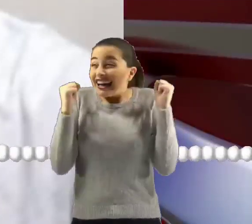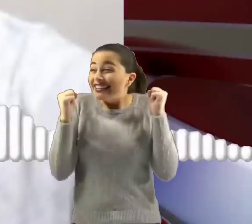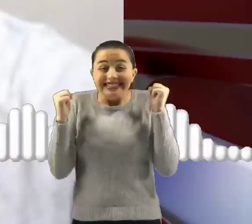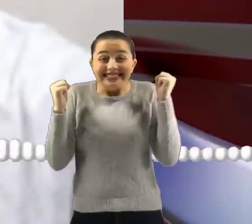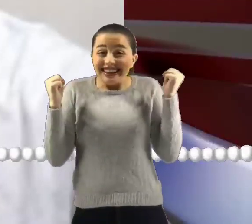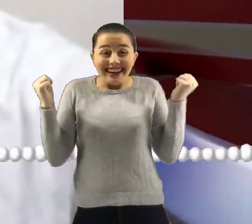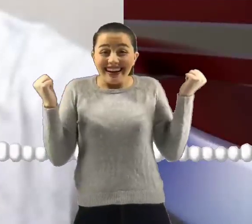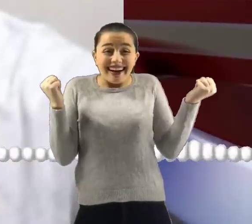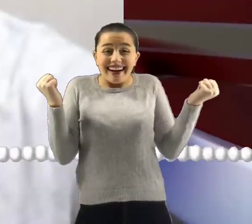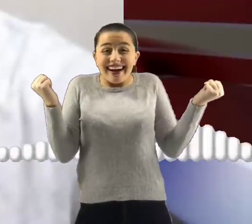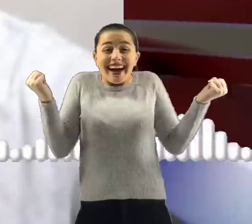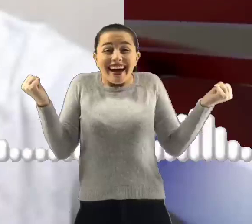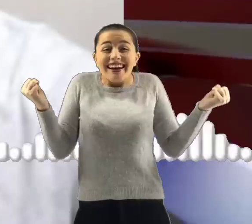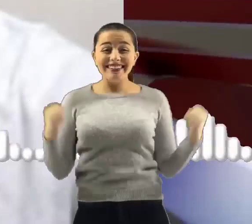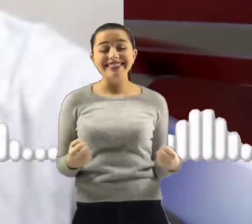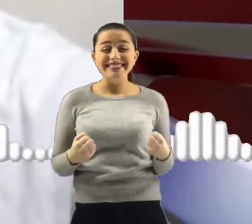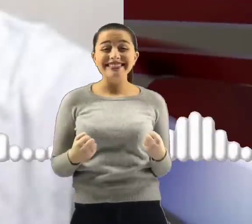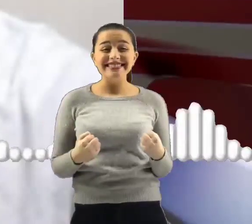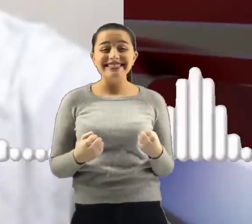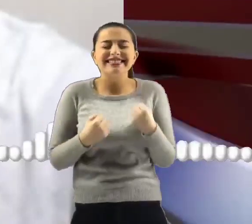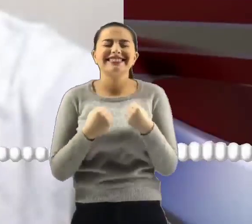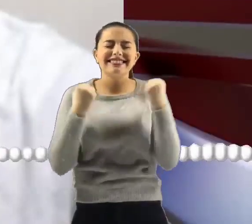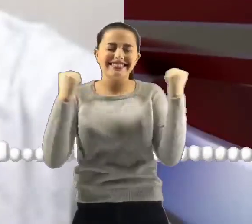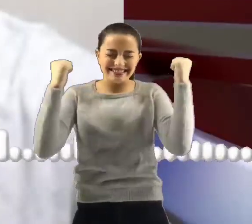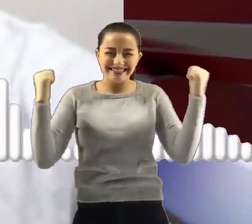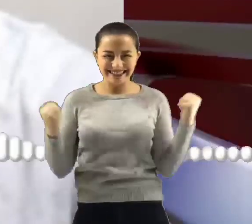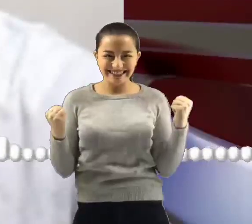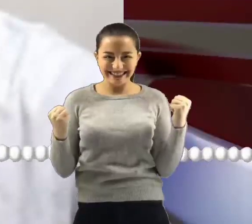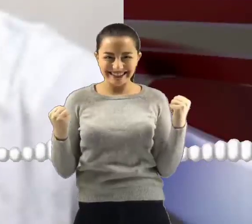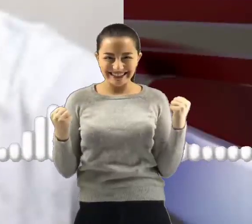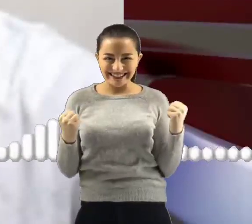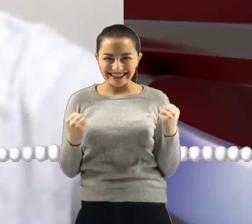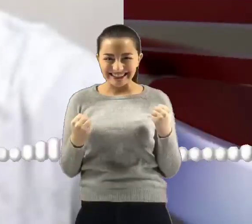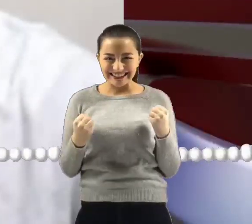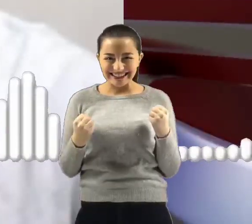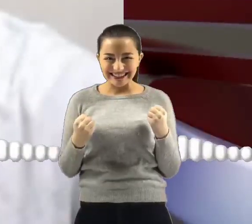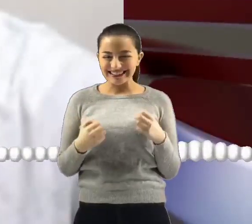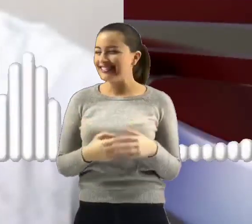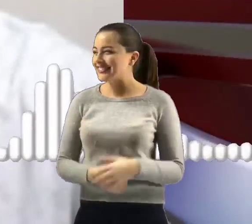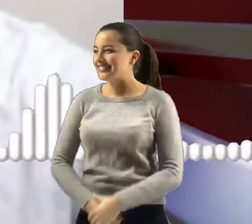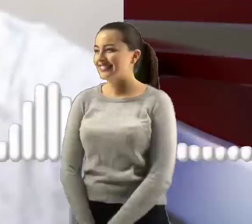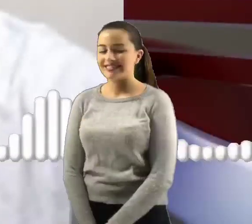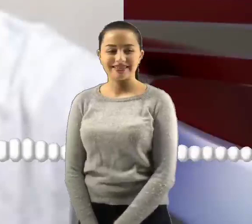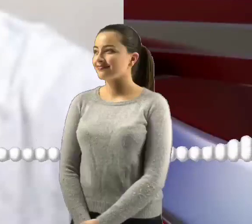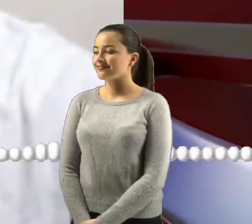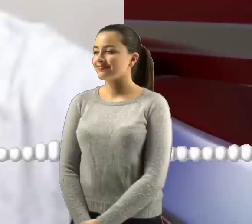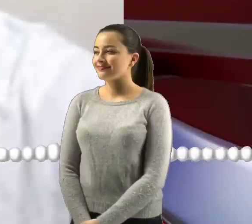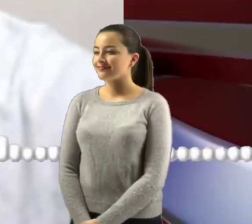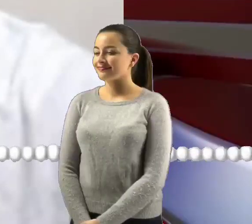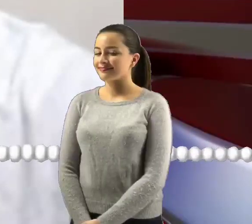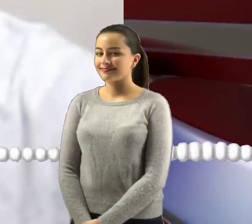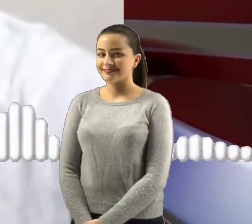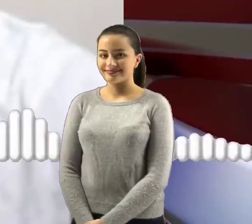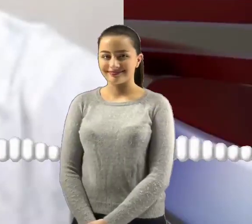brother, you know, has to say, and give this video a thumbs up. All right, let's go back into what we have for you. Our brother